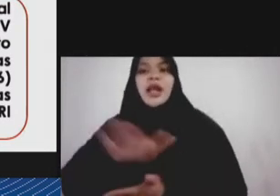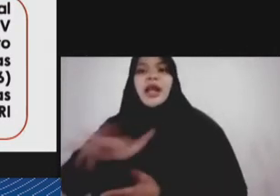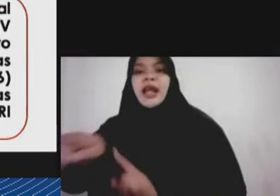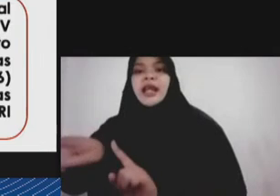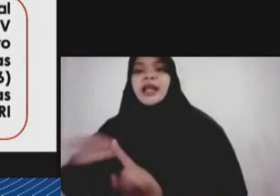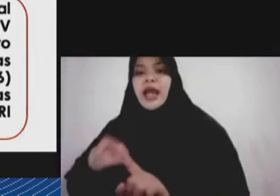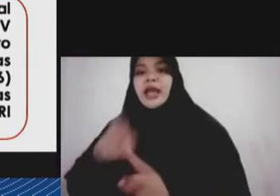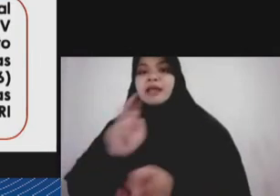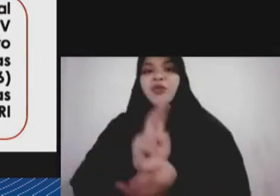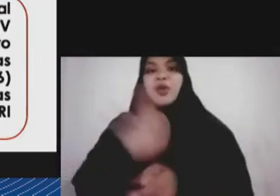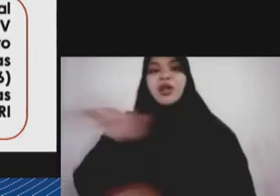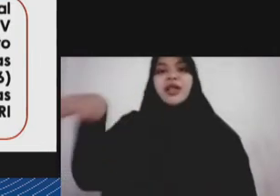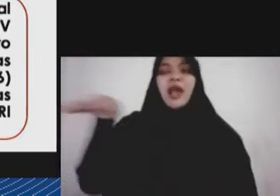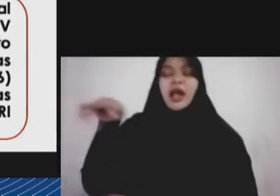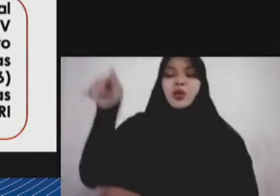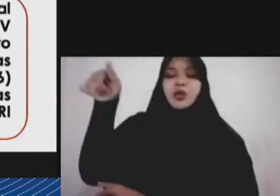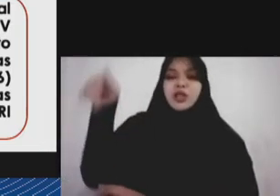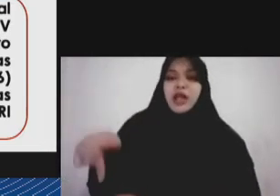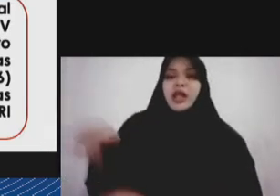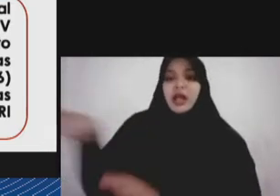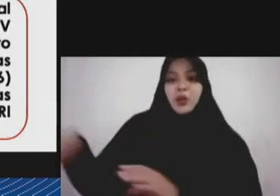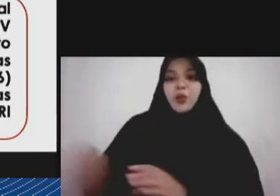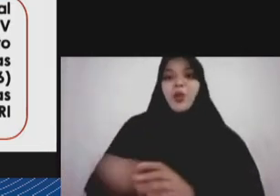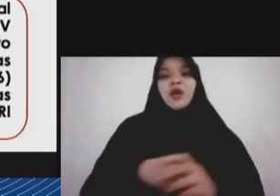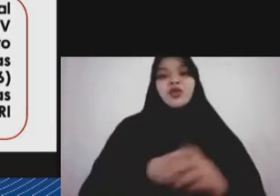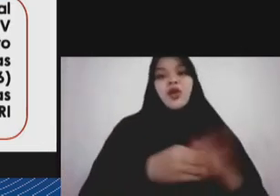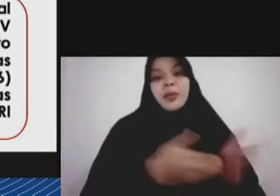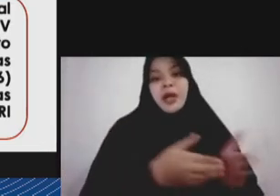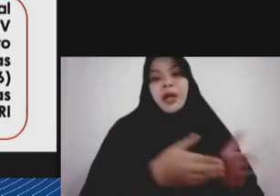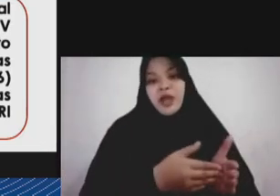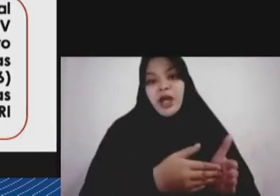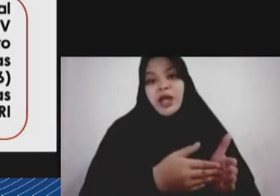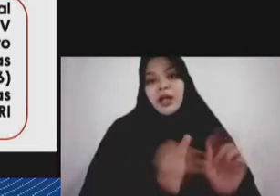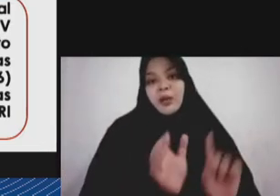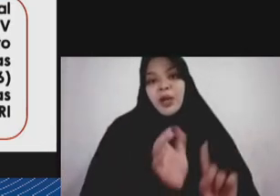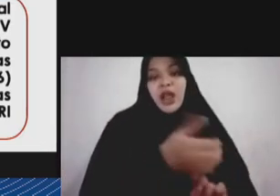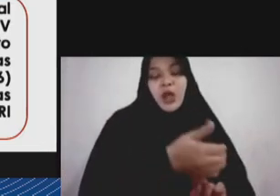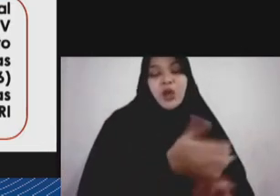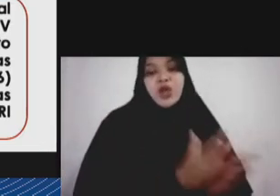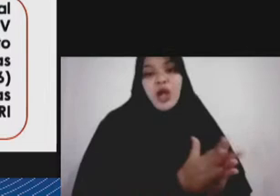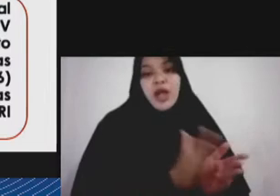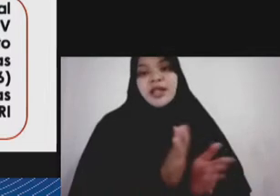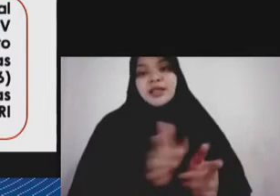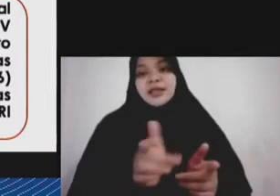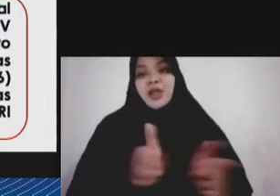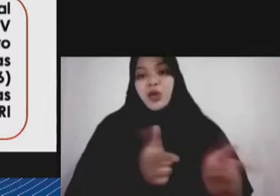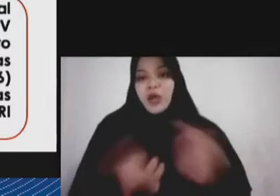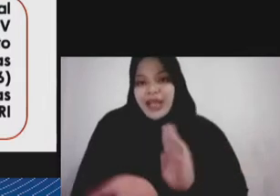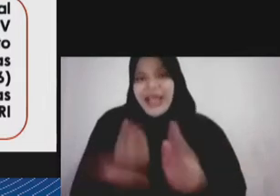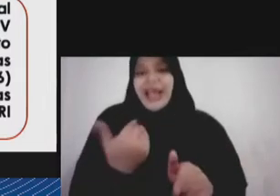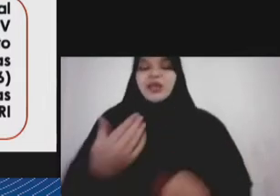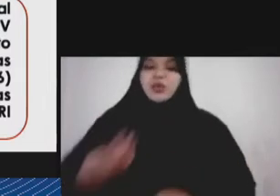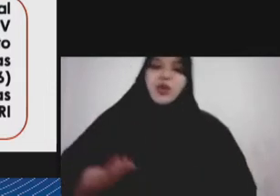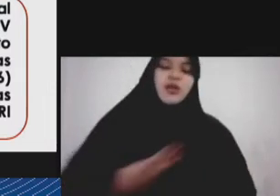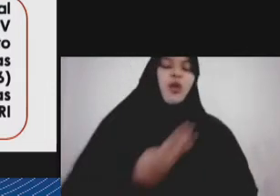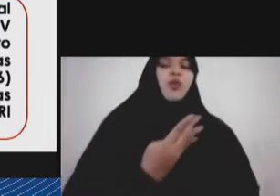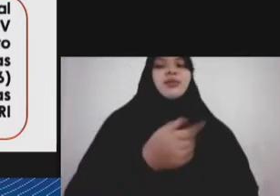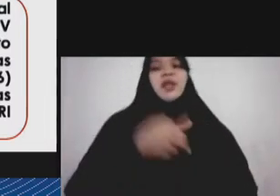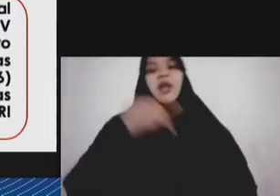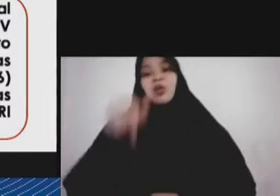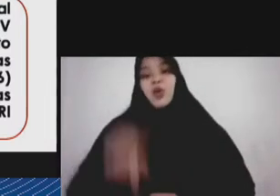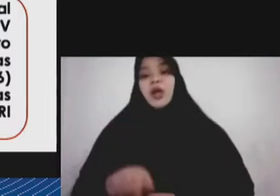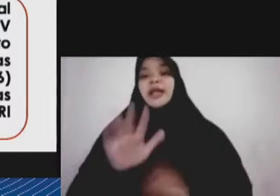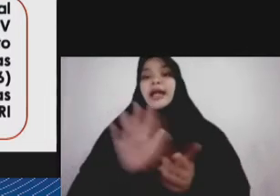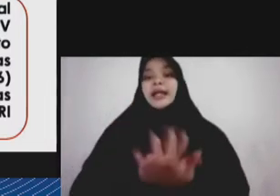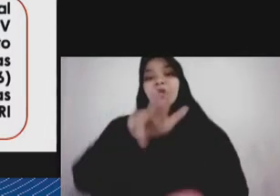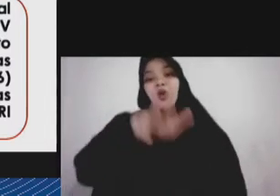sexual violence, which includes prevention, protection for victims, handling and recovery of victims. There is no legal